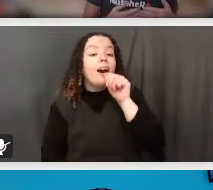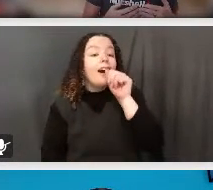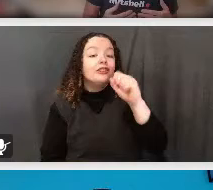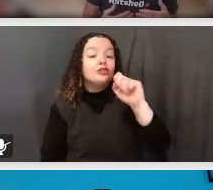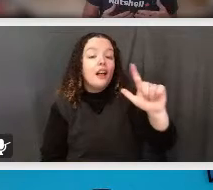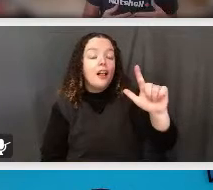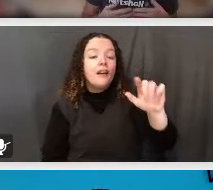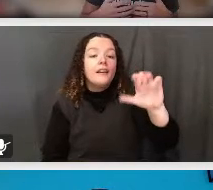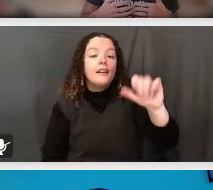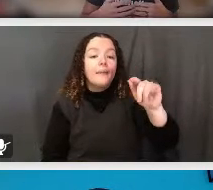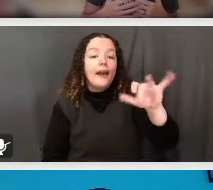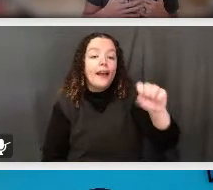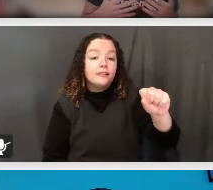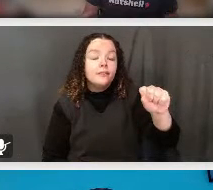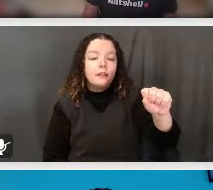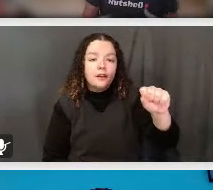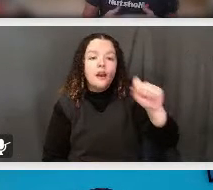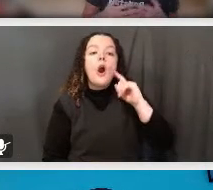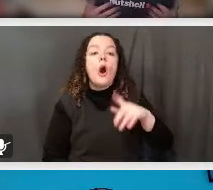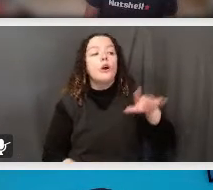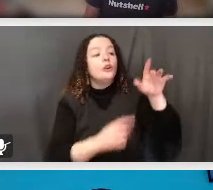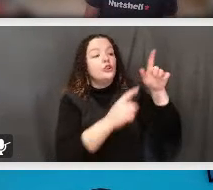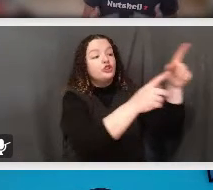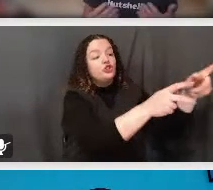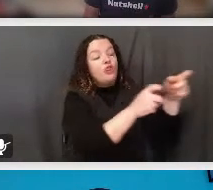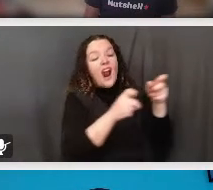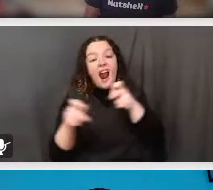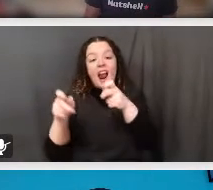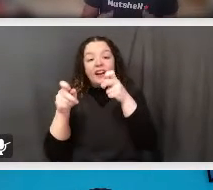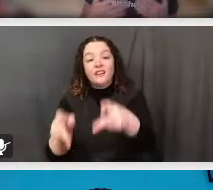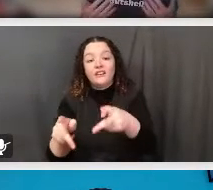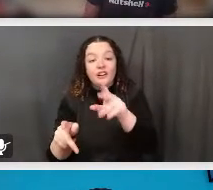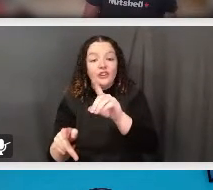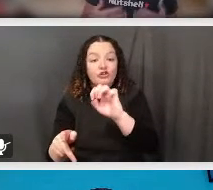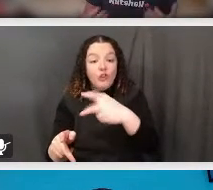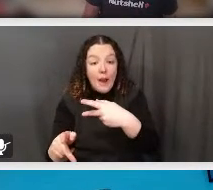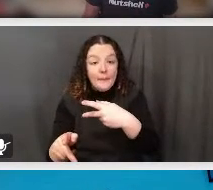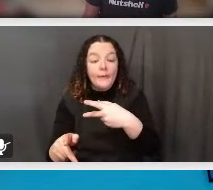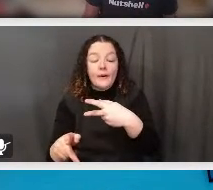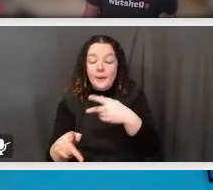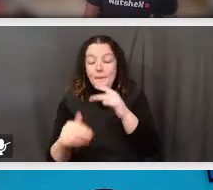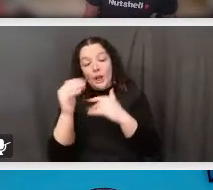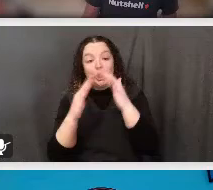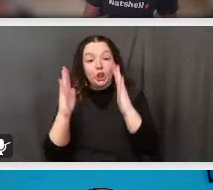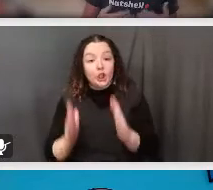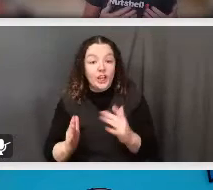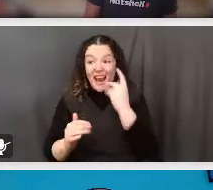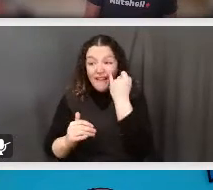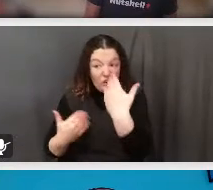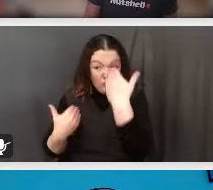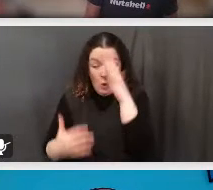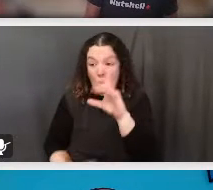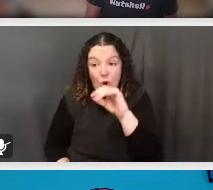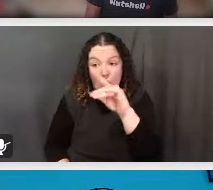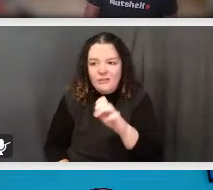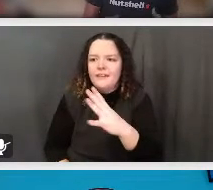and drop email builder is absolutely no code. If you don't know how to code, it's no problem. I'm a marketer, not a developer. I can go in and build